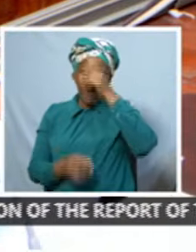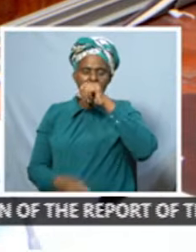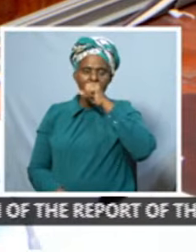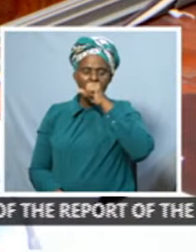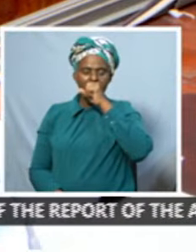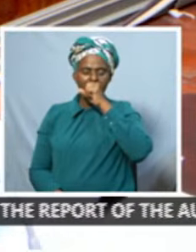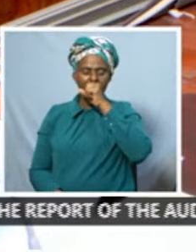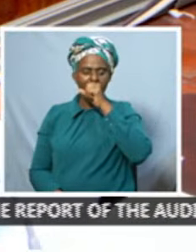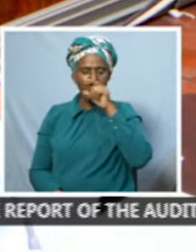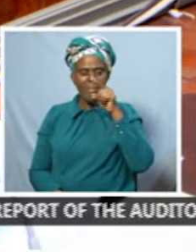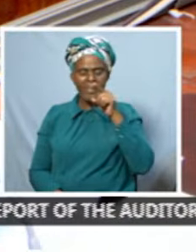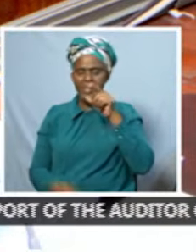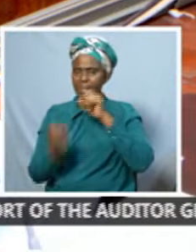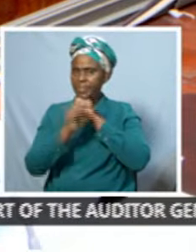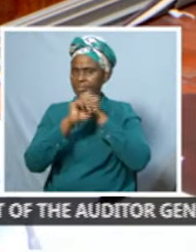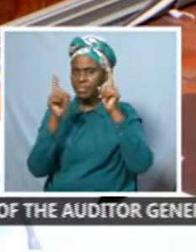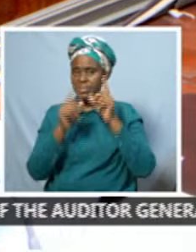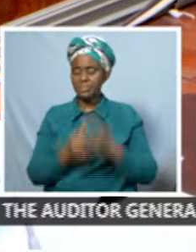Because this is strange.